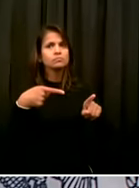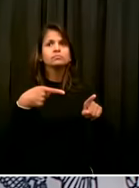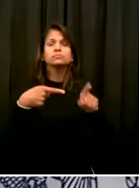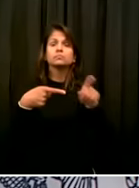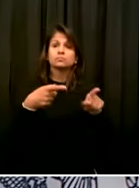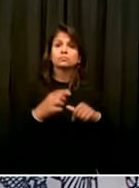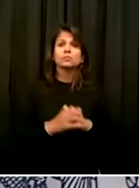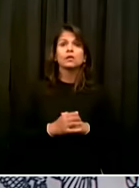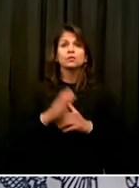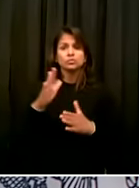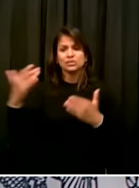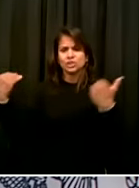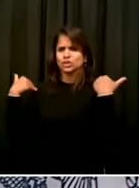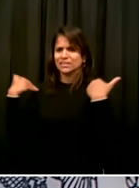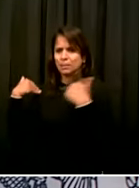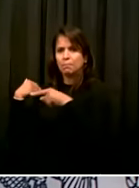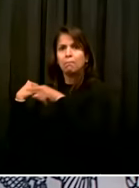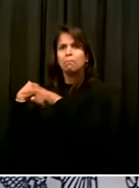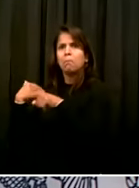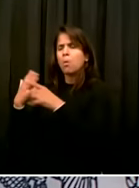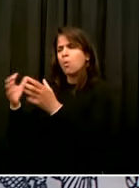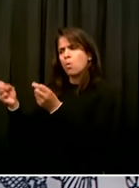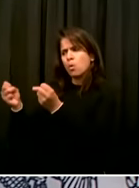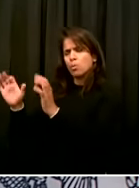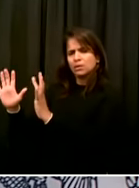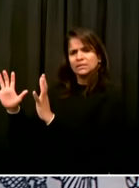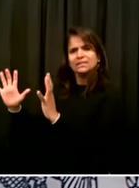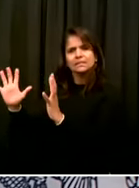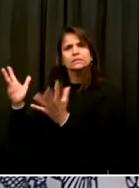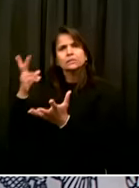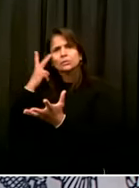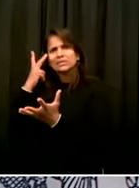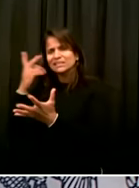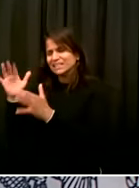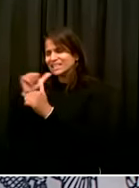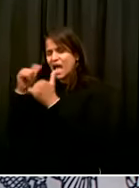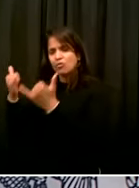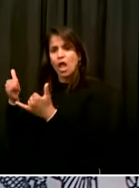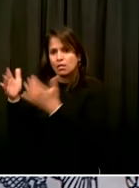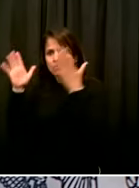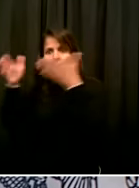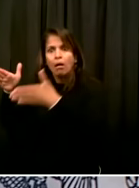centers and schools. Next up, we have Ravain from Homodia.